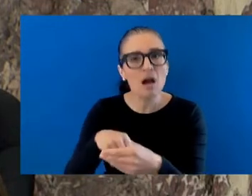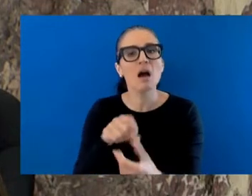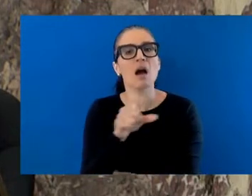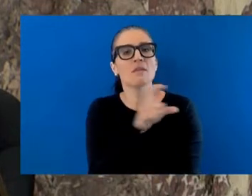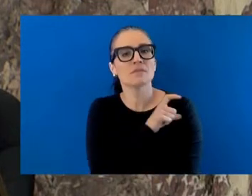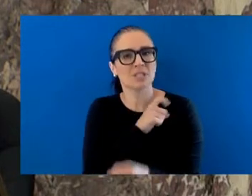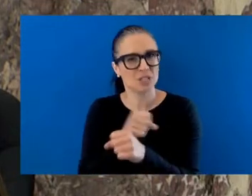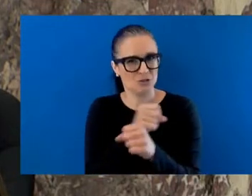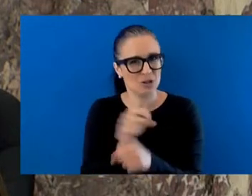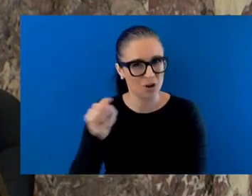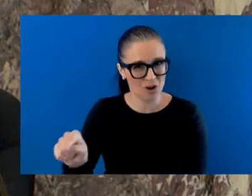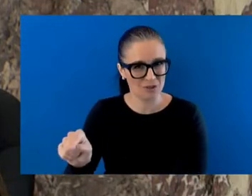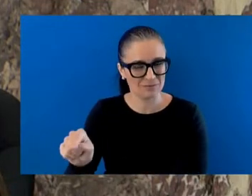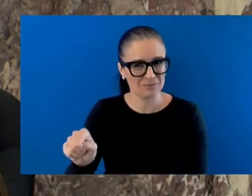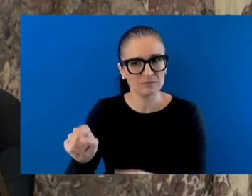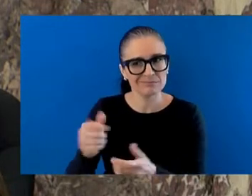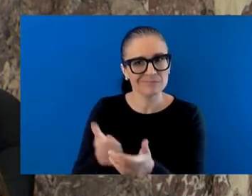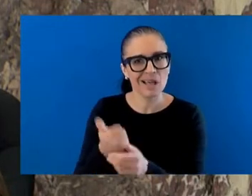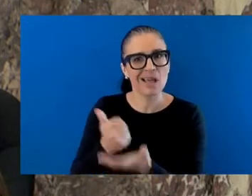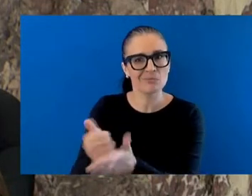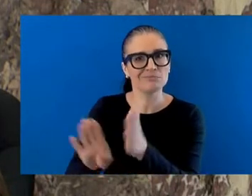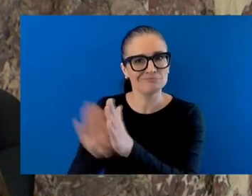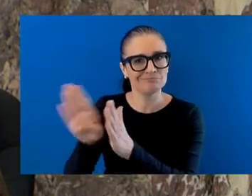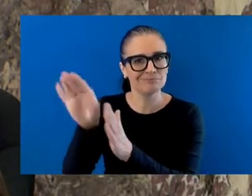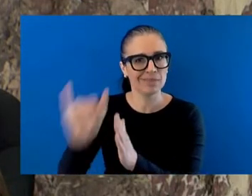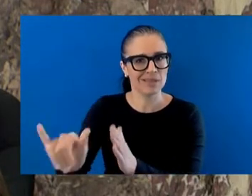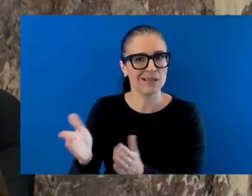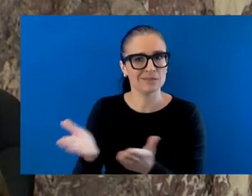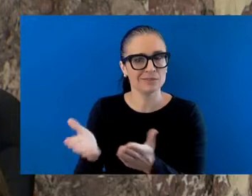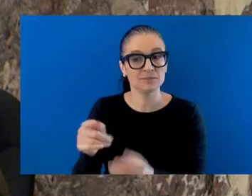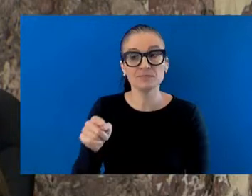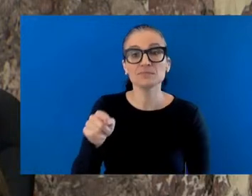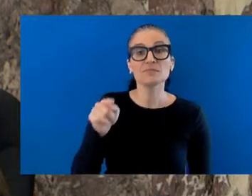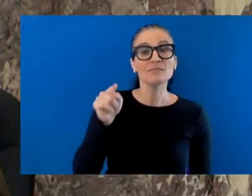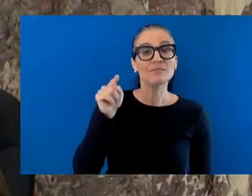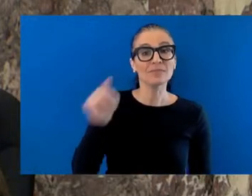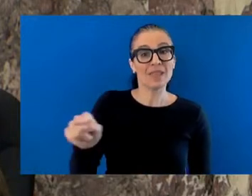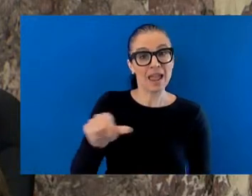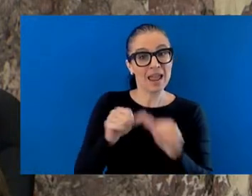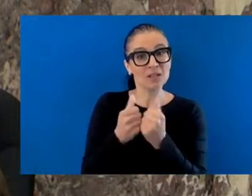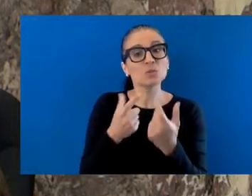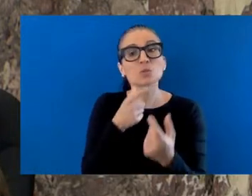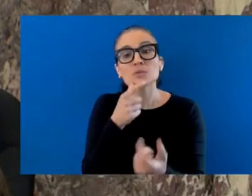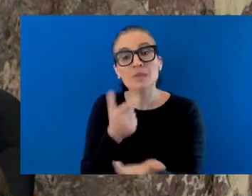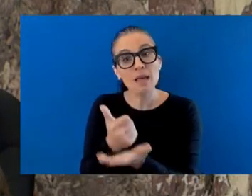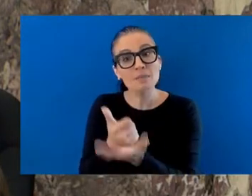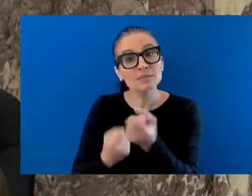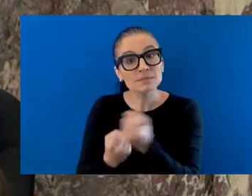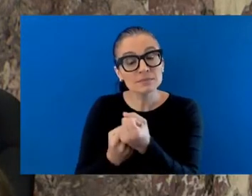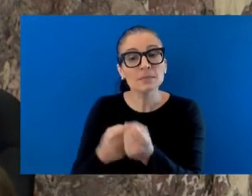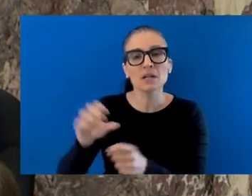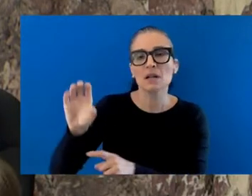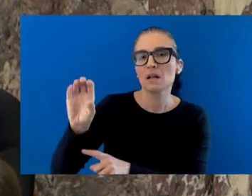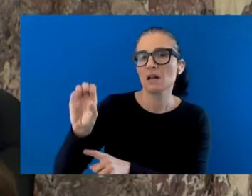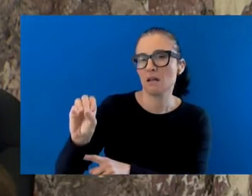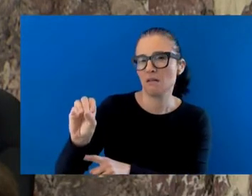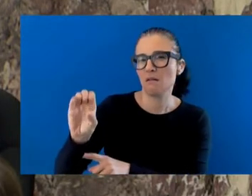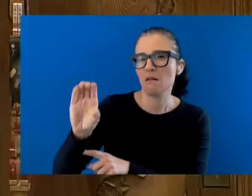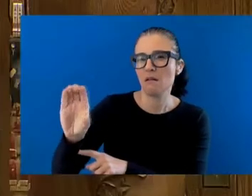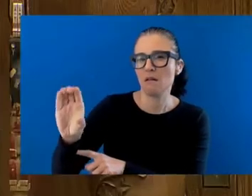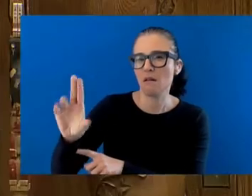the agency supporting the occupational health care, health and safety of health care workers was eliminated by the previous government.